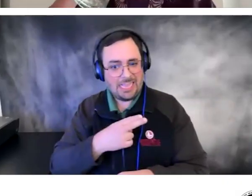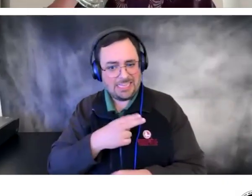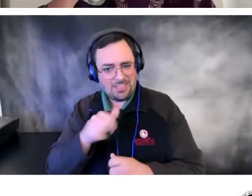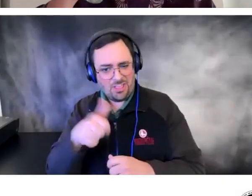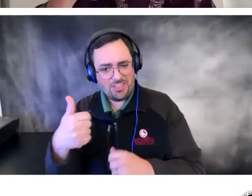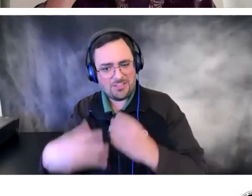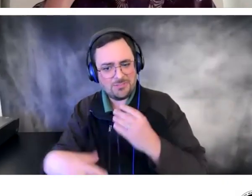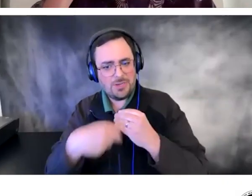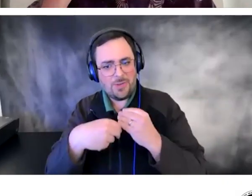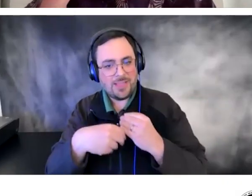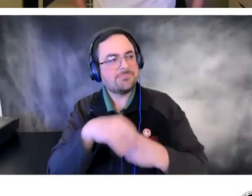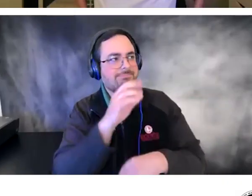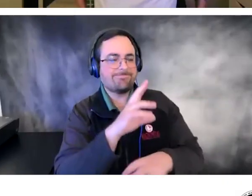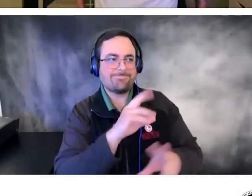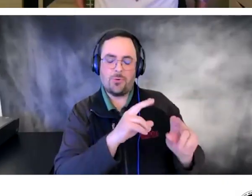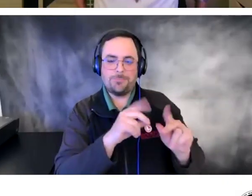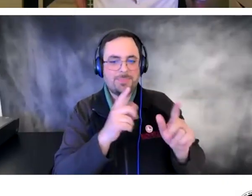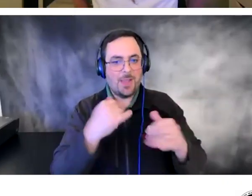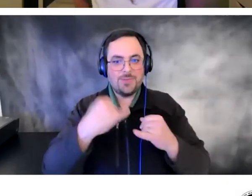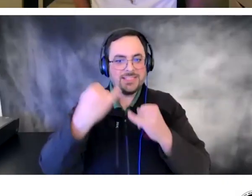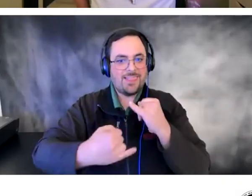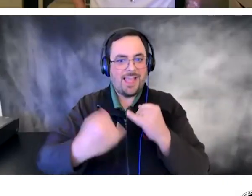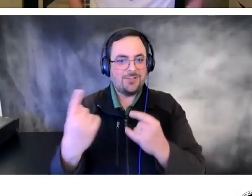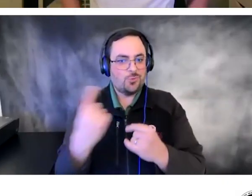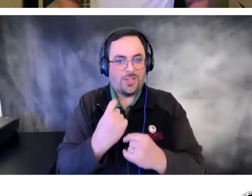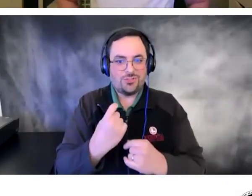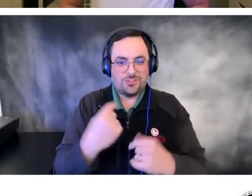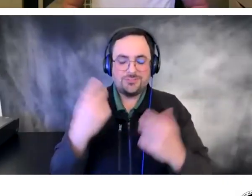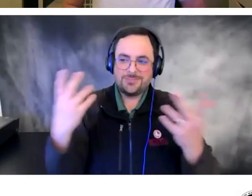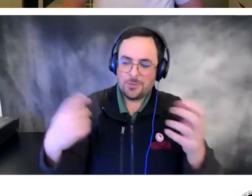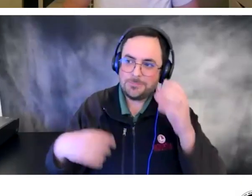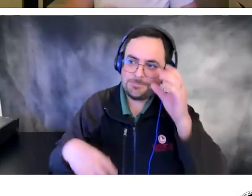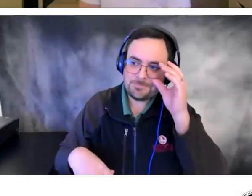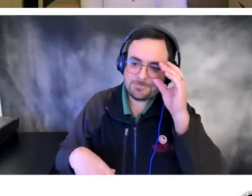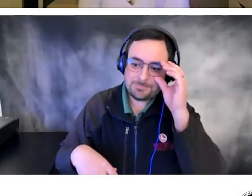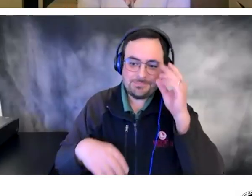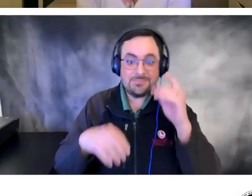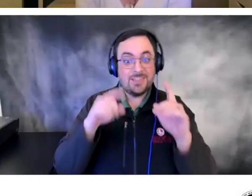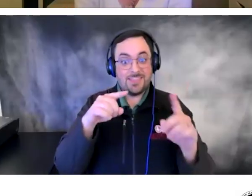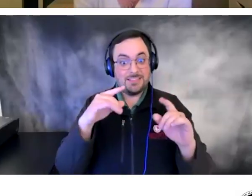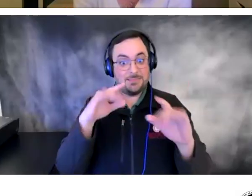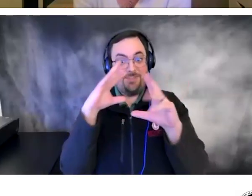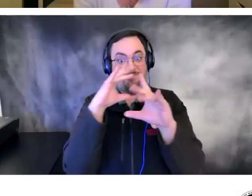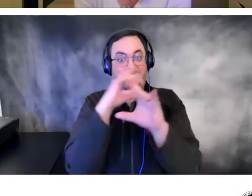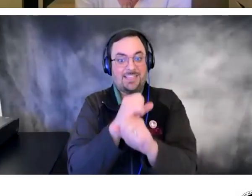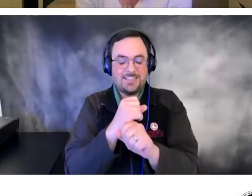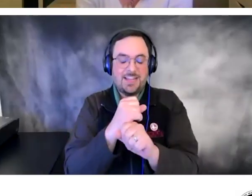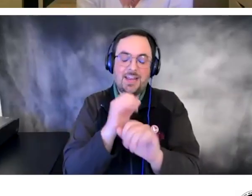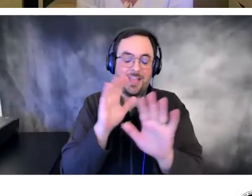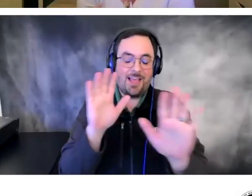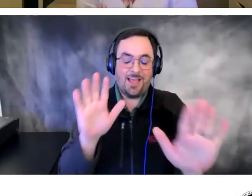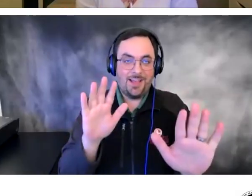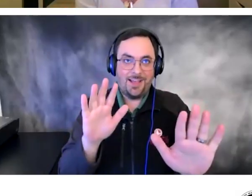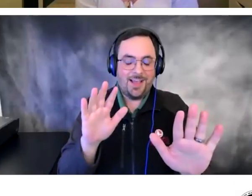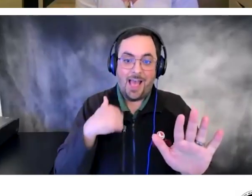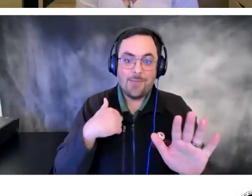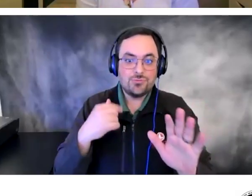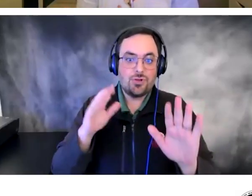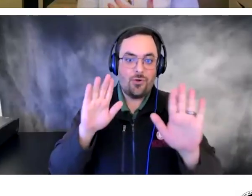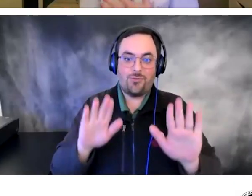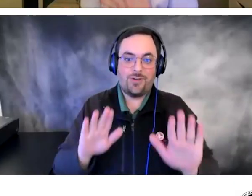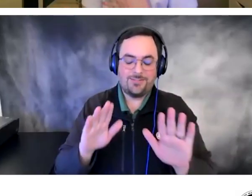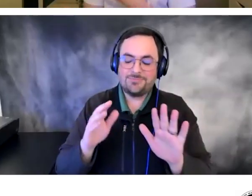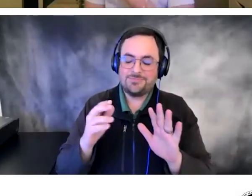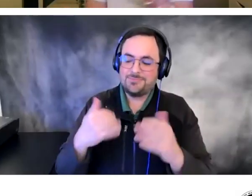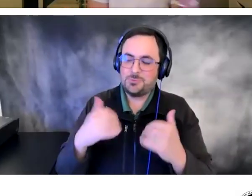Heidi, is there anything else? No, that was the last question. And this has been fascinating, and I'm glad that we record